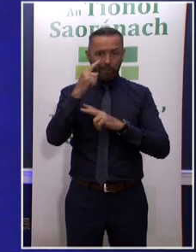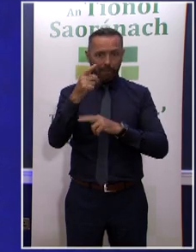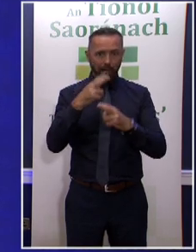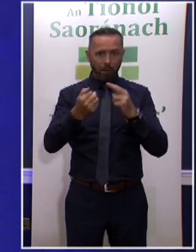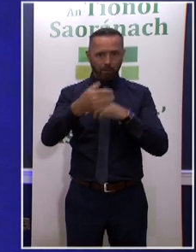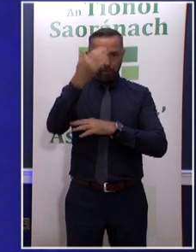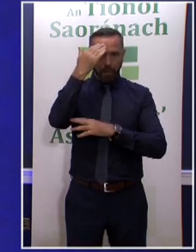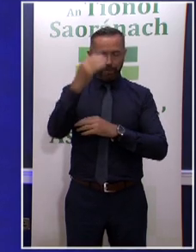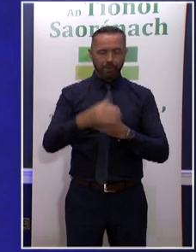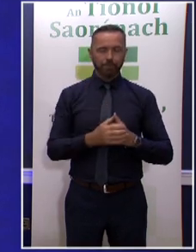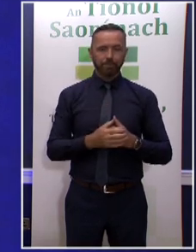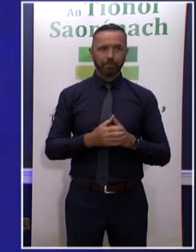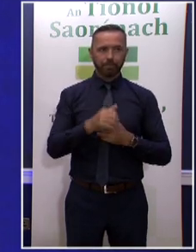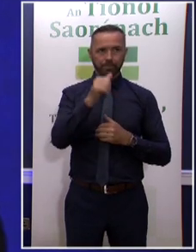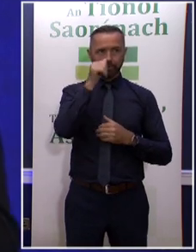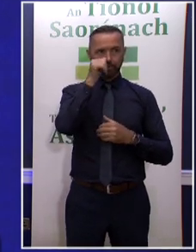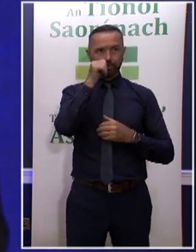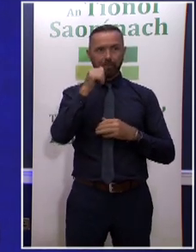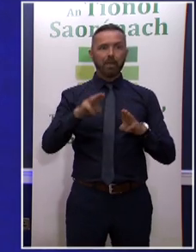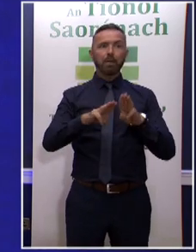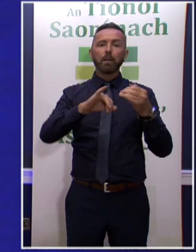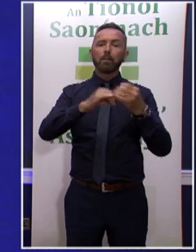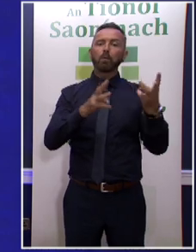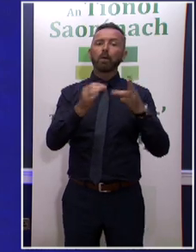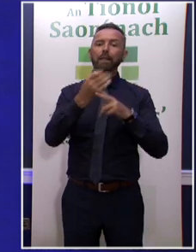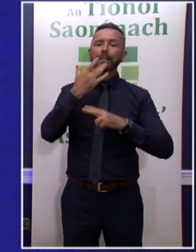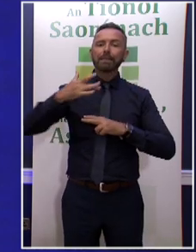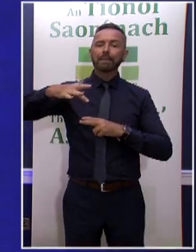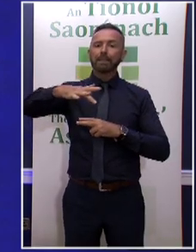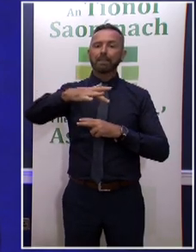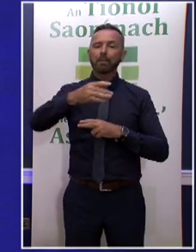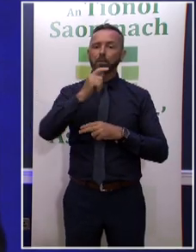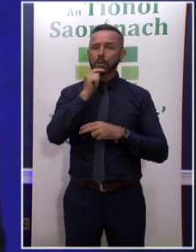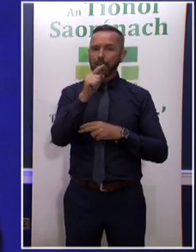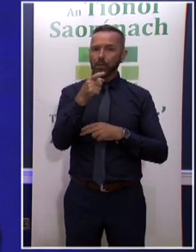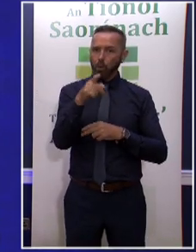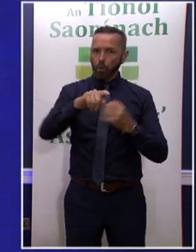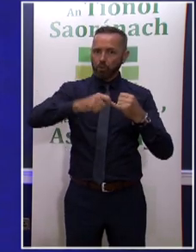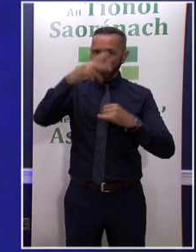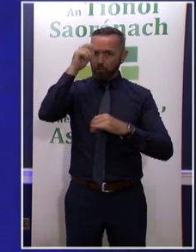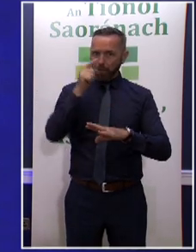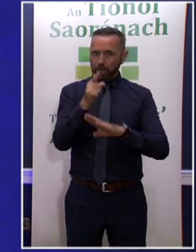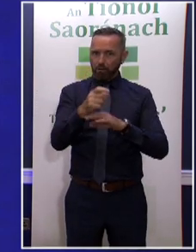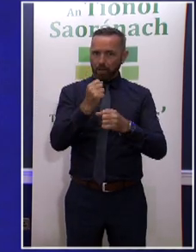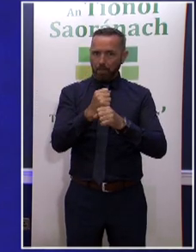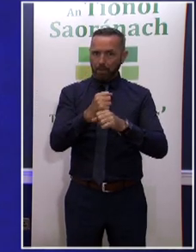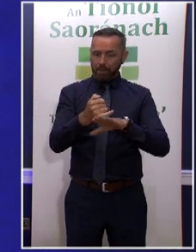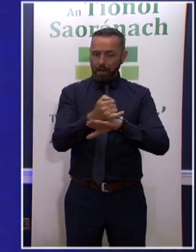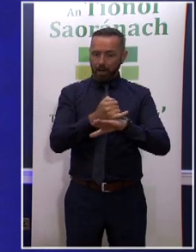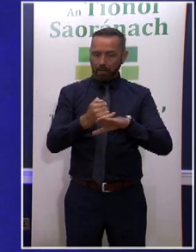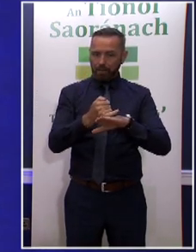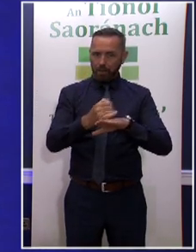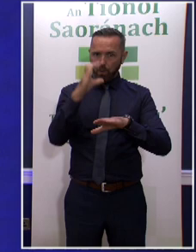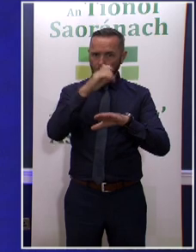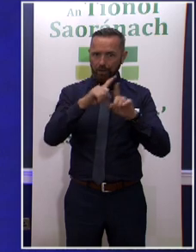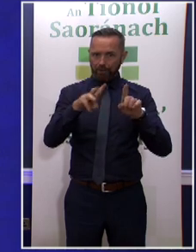mind. But people who work at sea will tell you, will remind you that it's an island nation and that it looks very, very different when